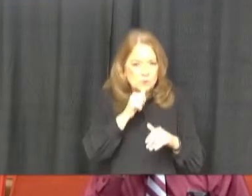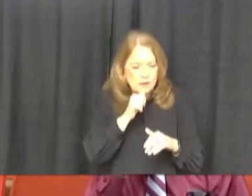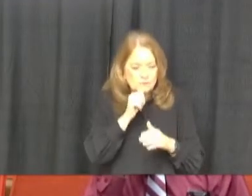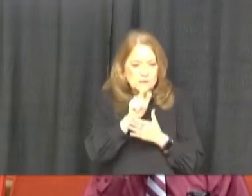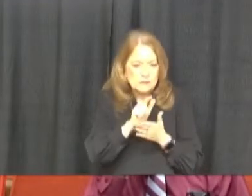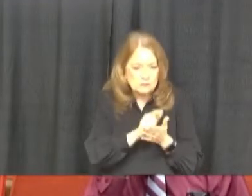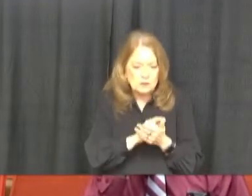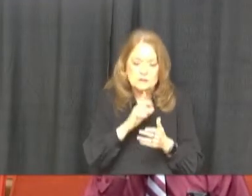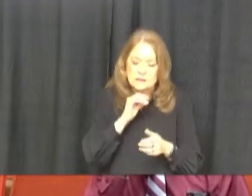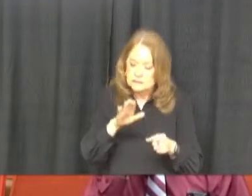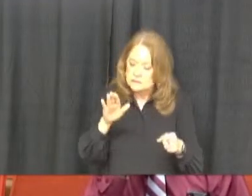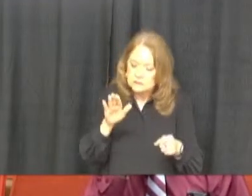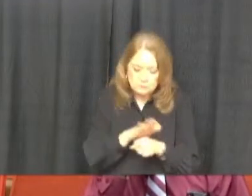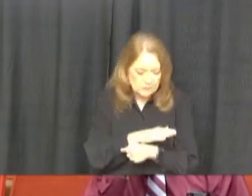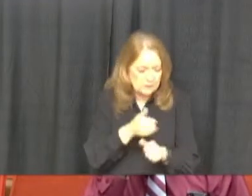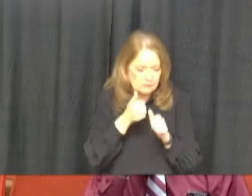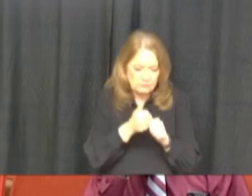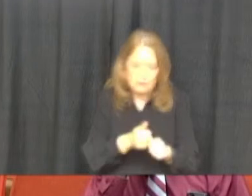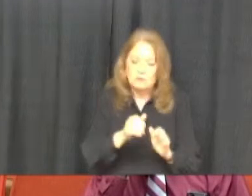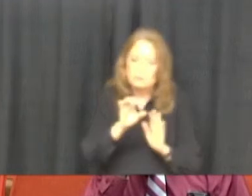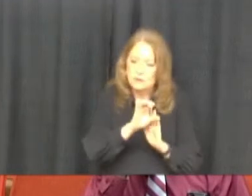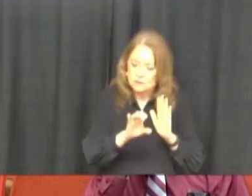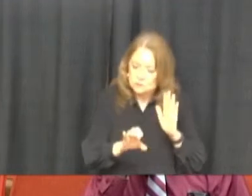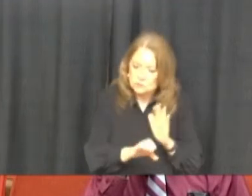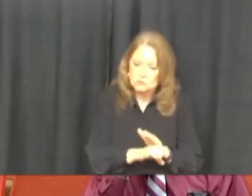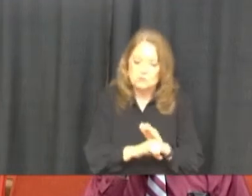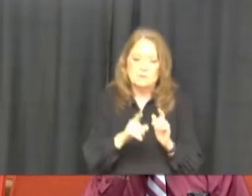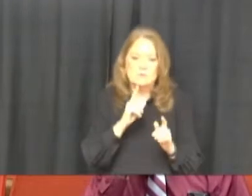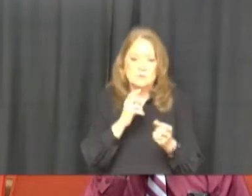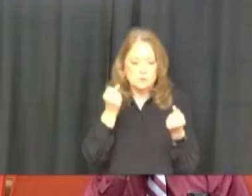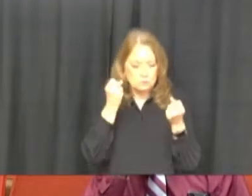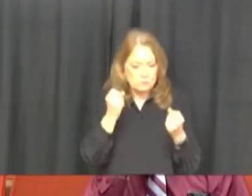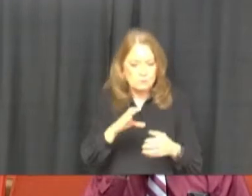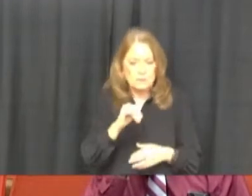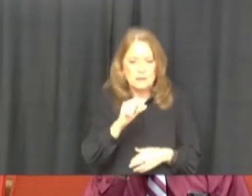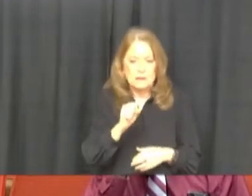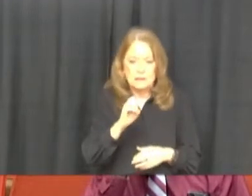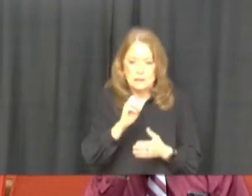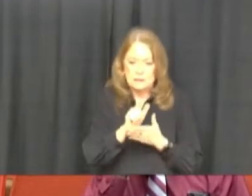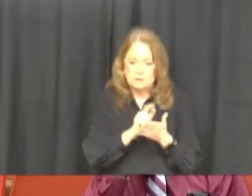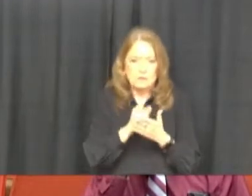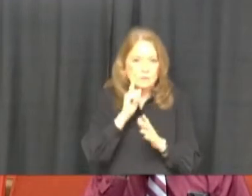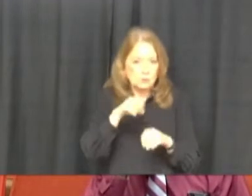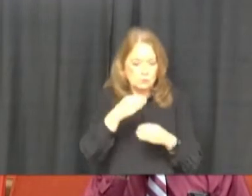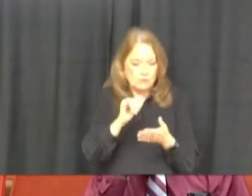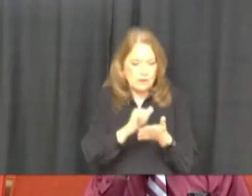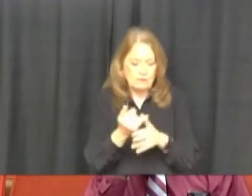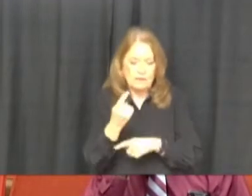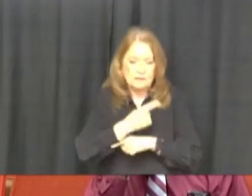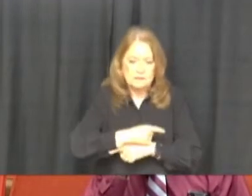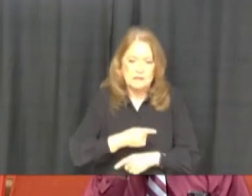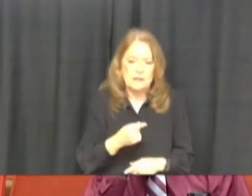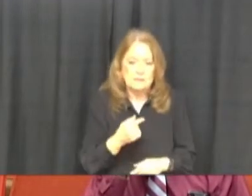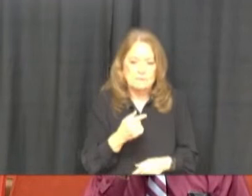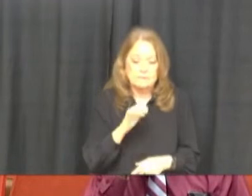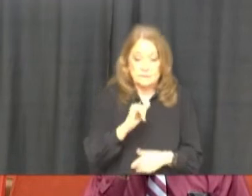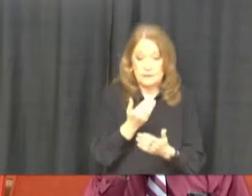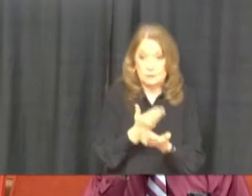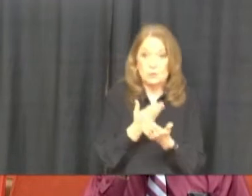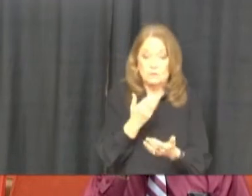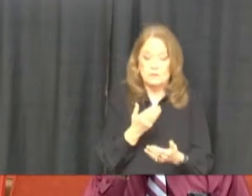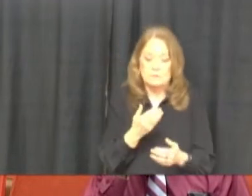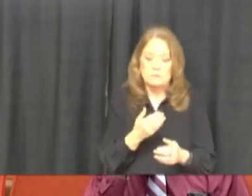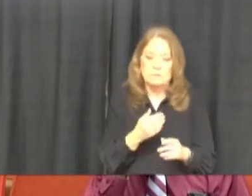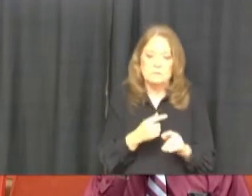completely constitutional, by the way. There are a number of case laws. I believe you were provided those today that prove that,